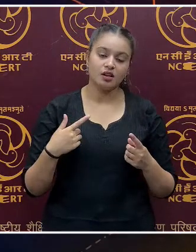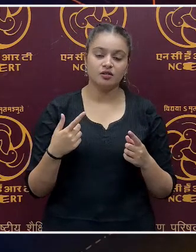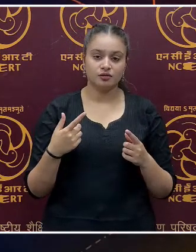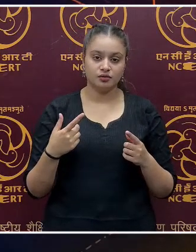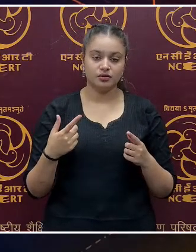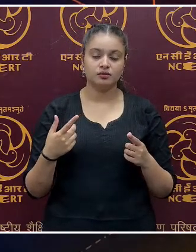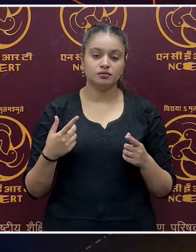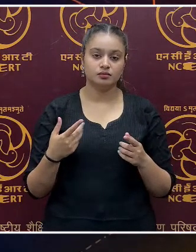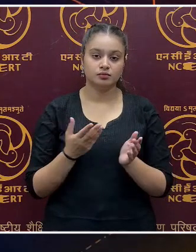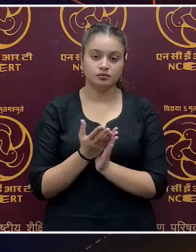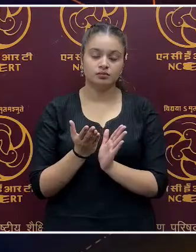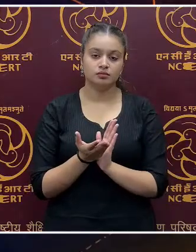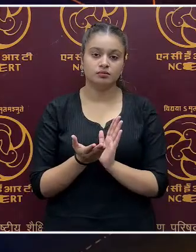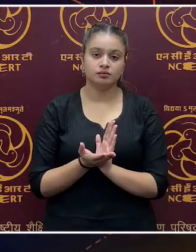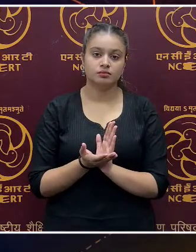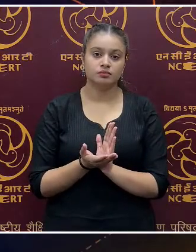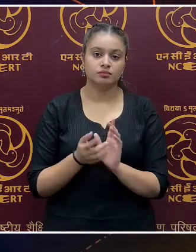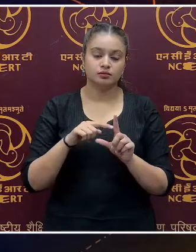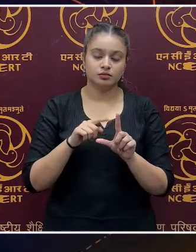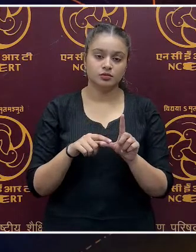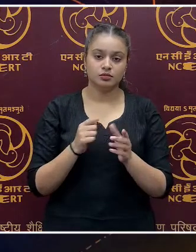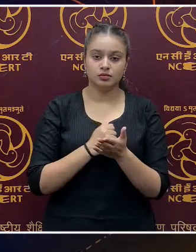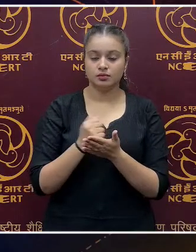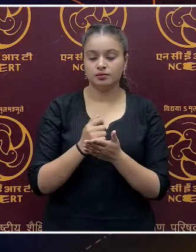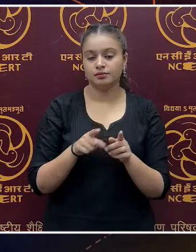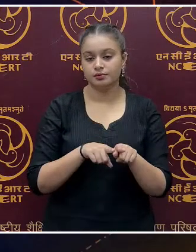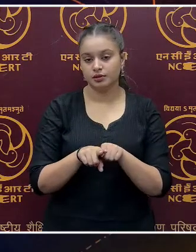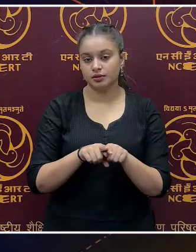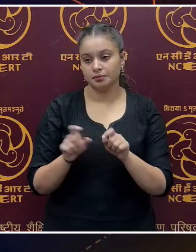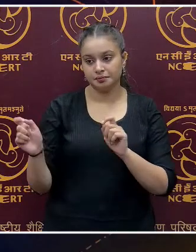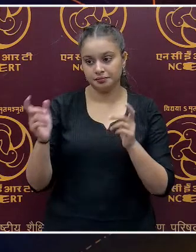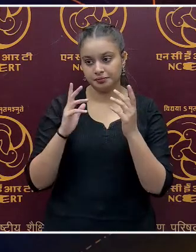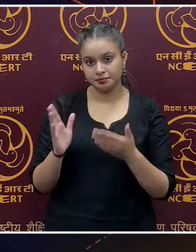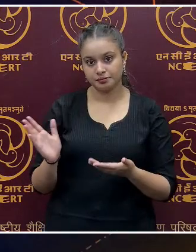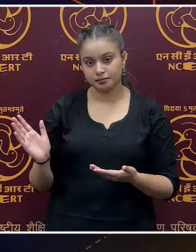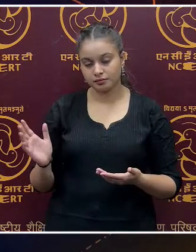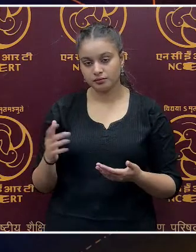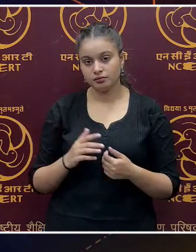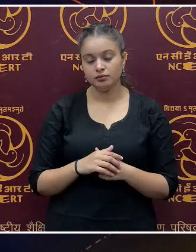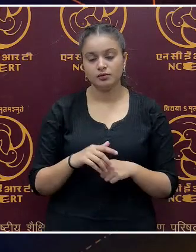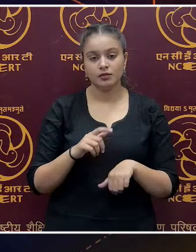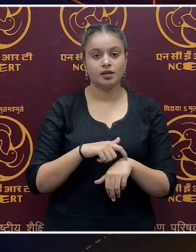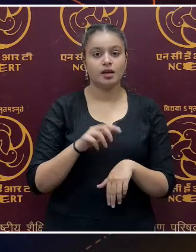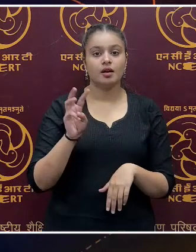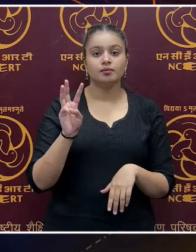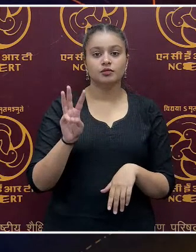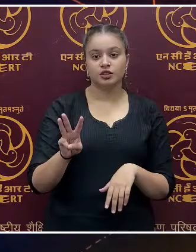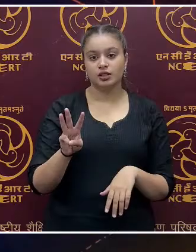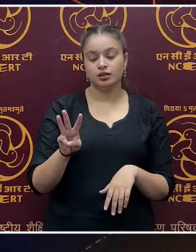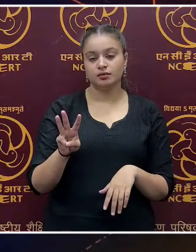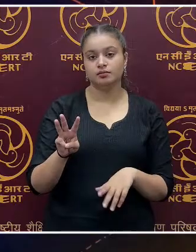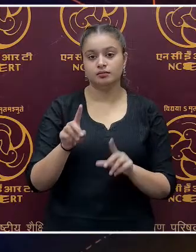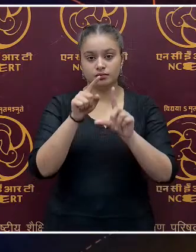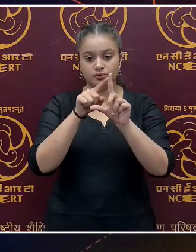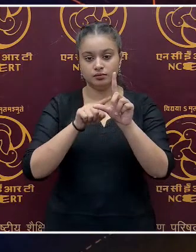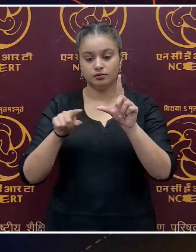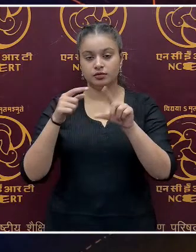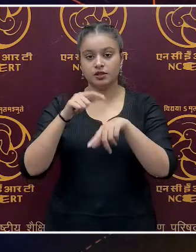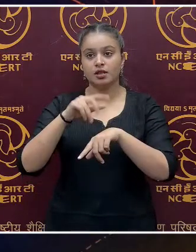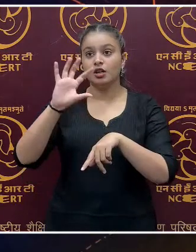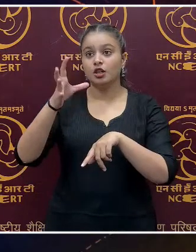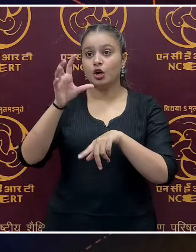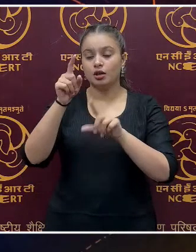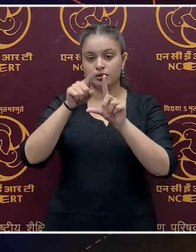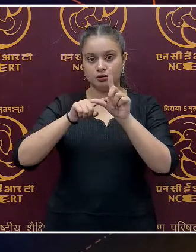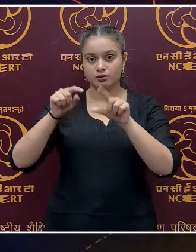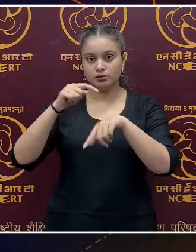this in between the angles. For example, here in as a 3 o'clock, what is the angle in as a at the time of 3